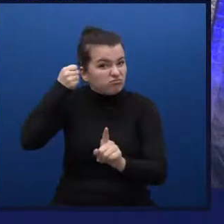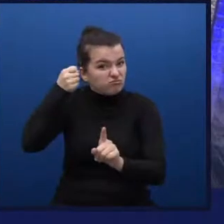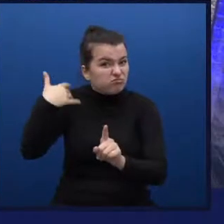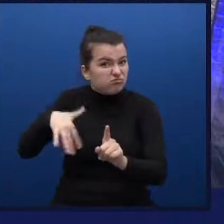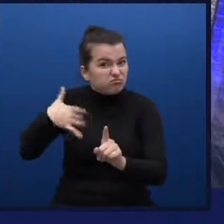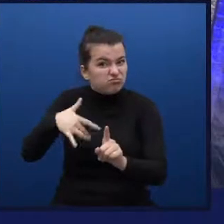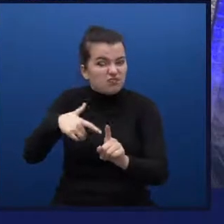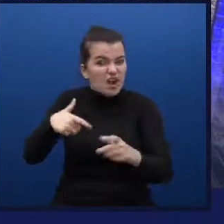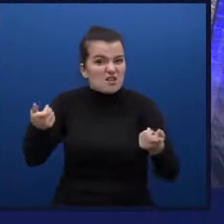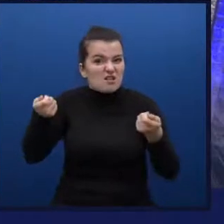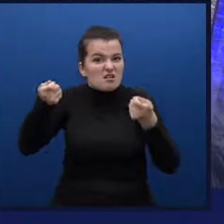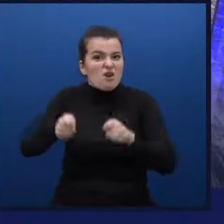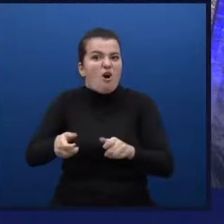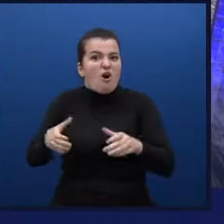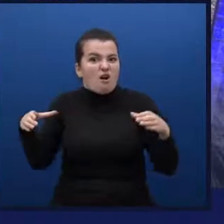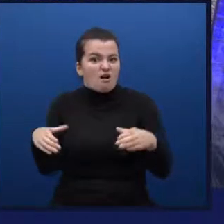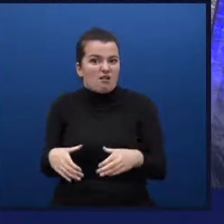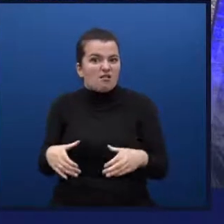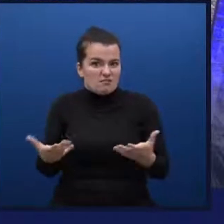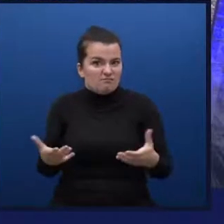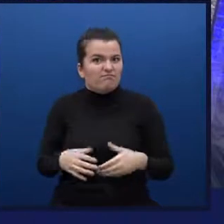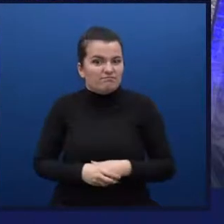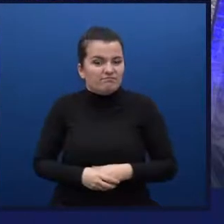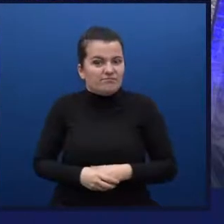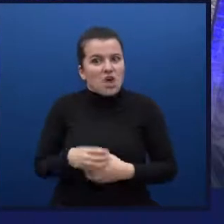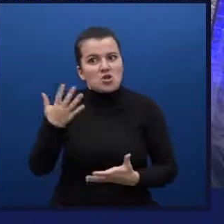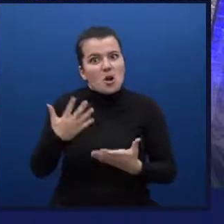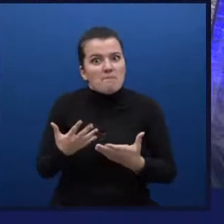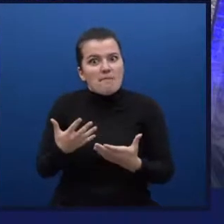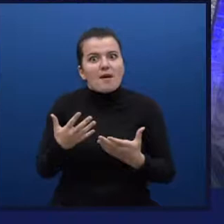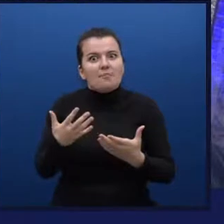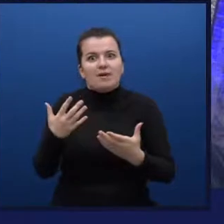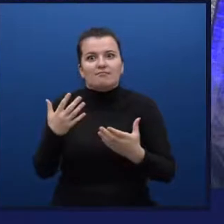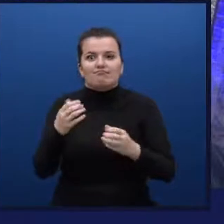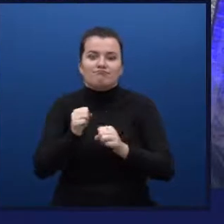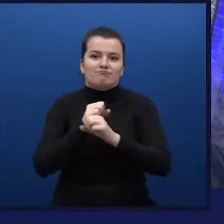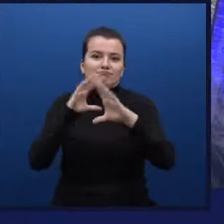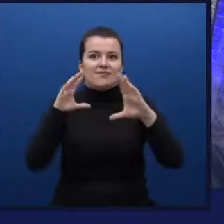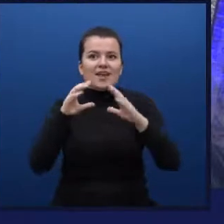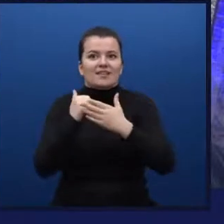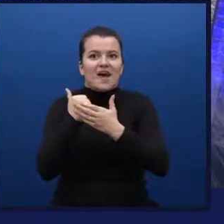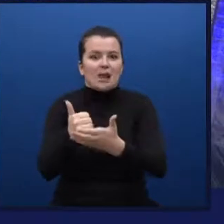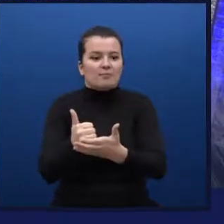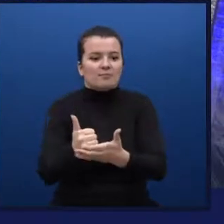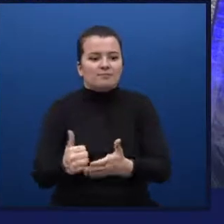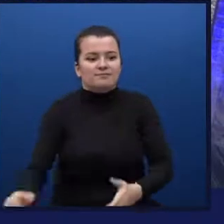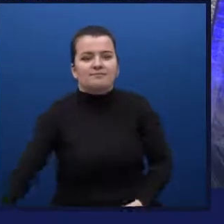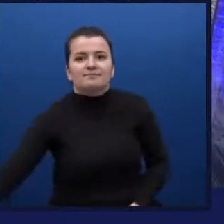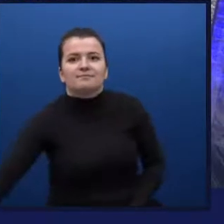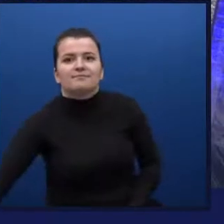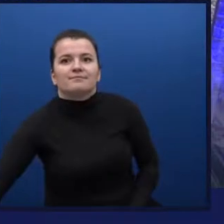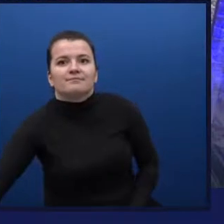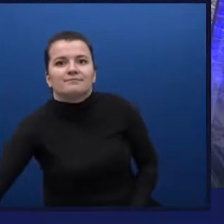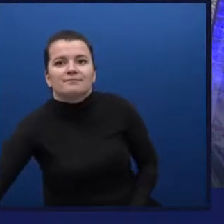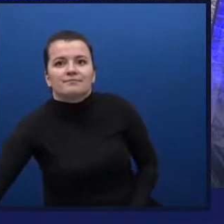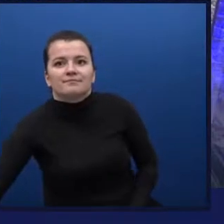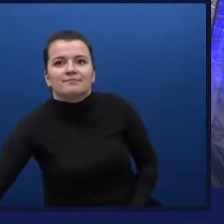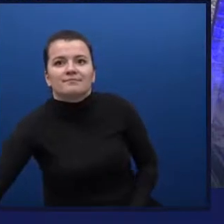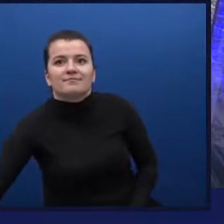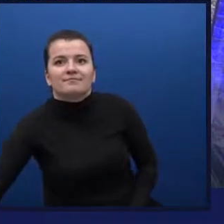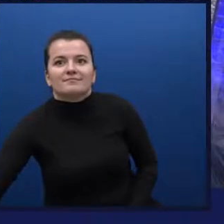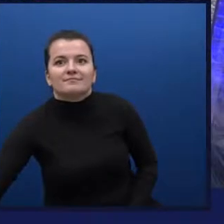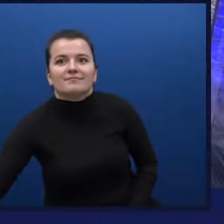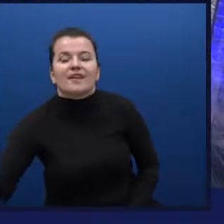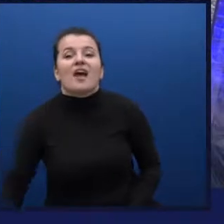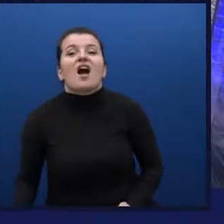So I'm thinking, yeah, this could be actually a tool, not only for fun, like Alicia and I have been